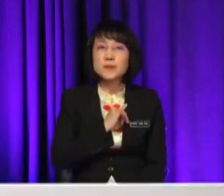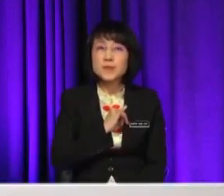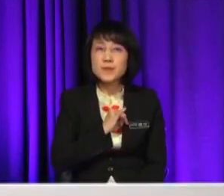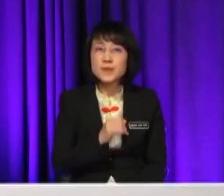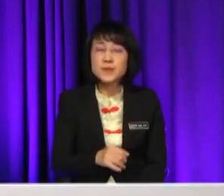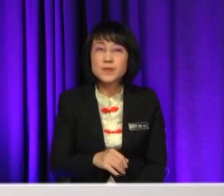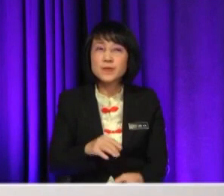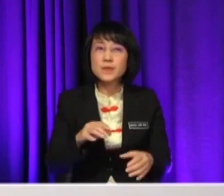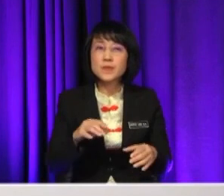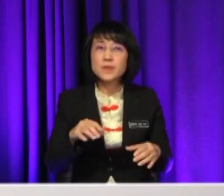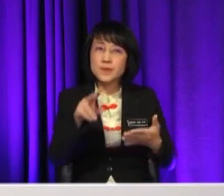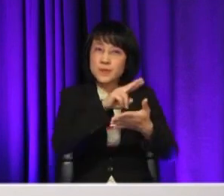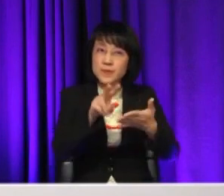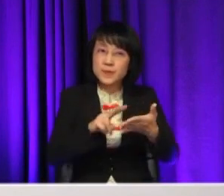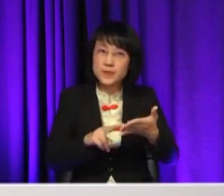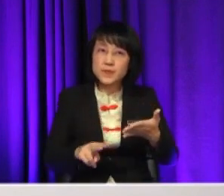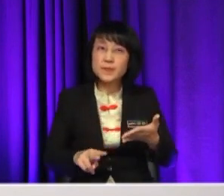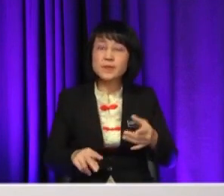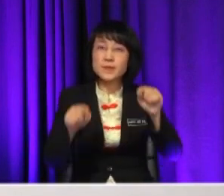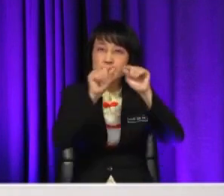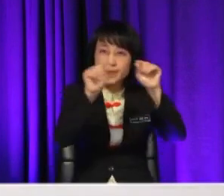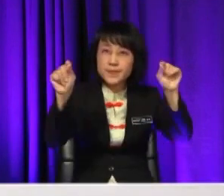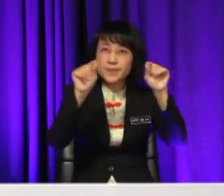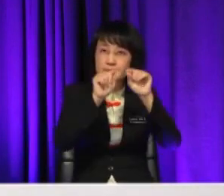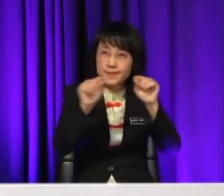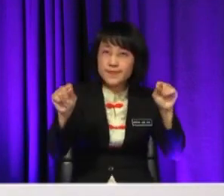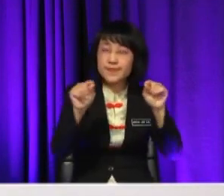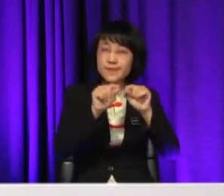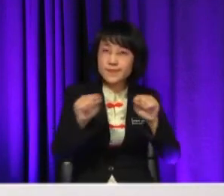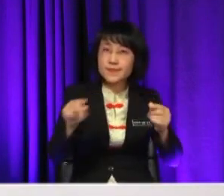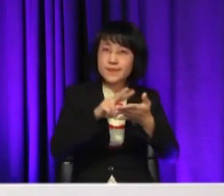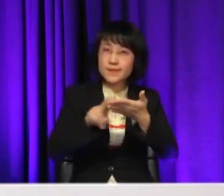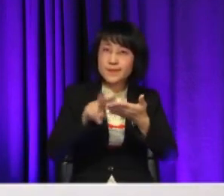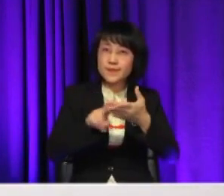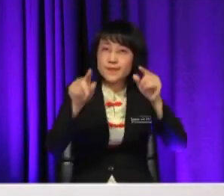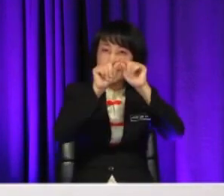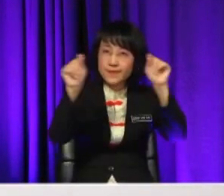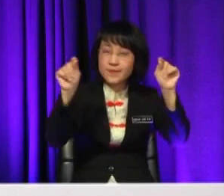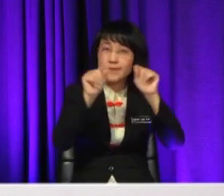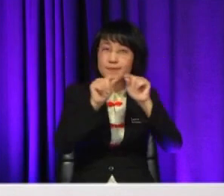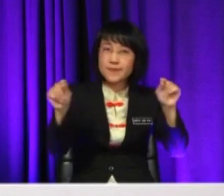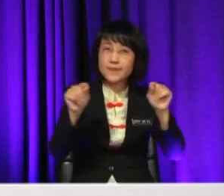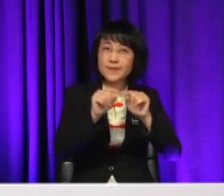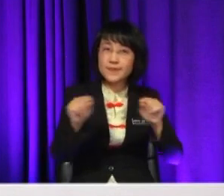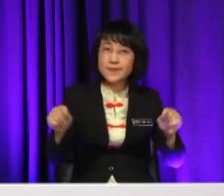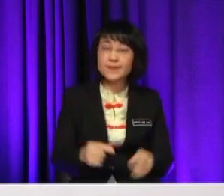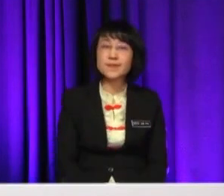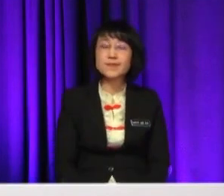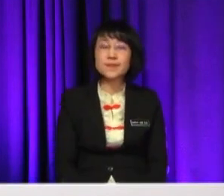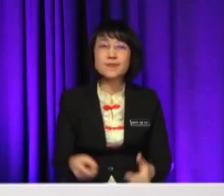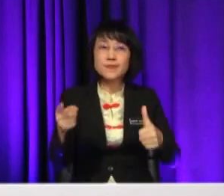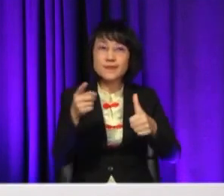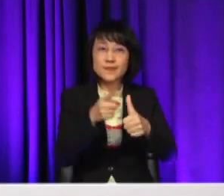glance over and then I go through line by line after I get the whole vibe of the poem. So you look at it as a